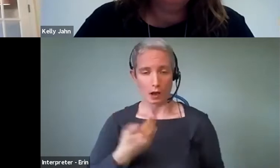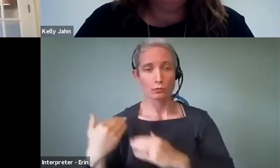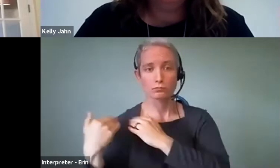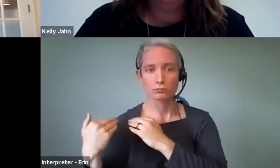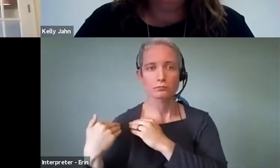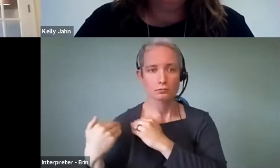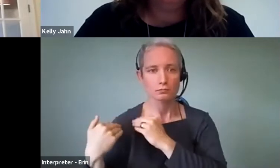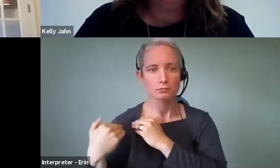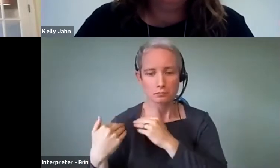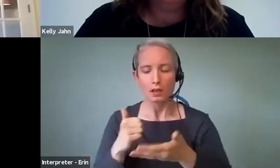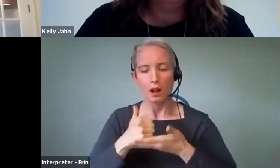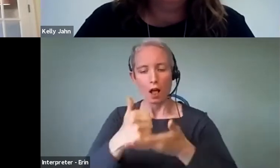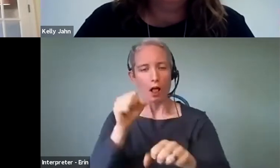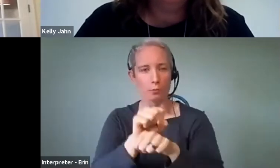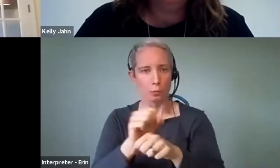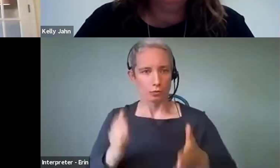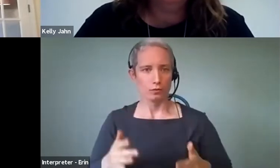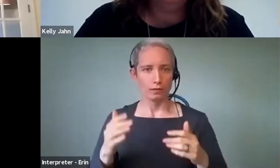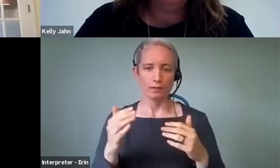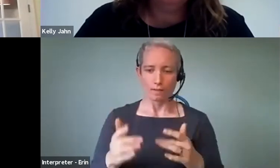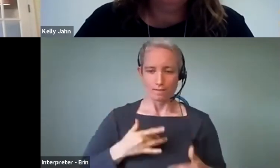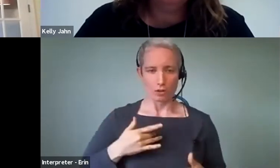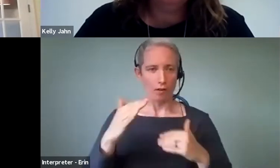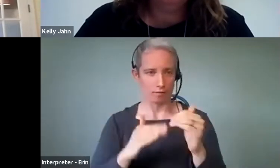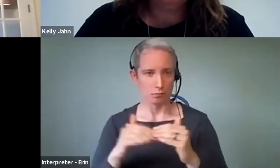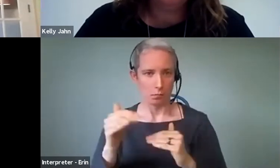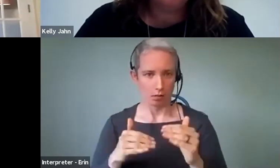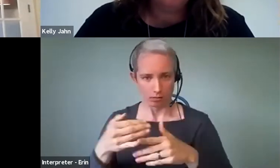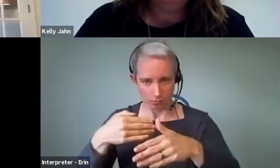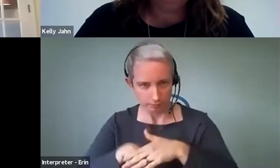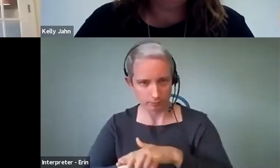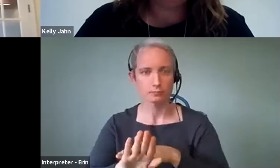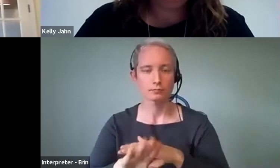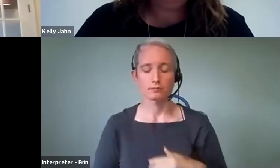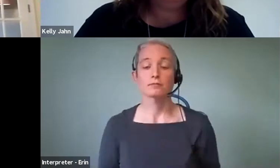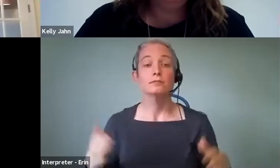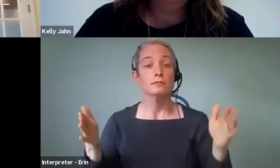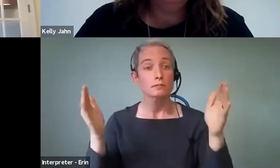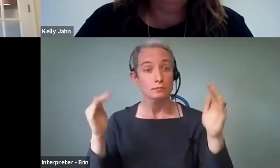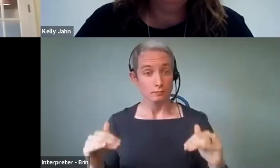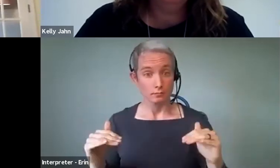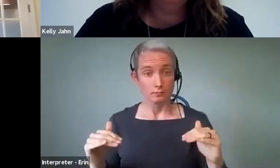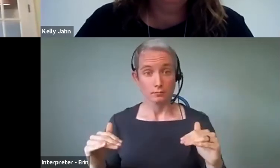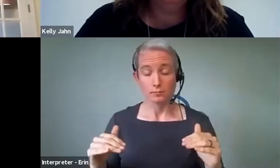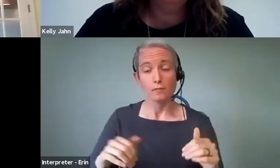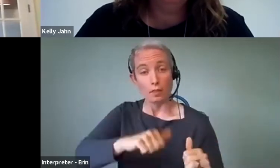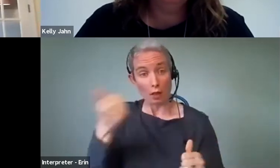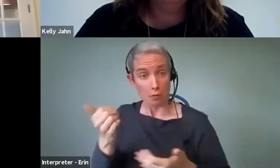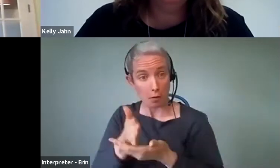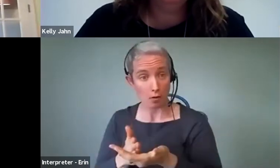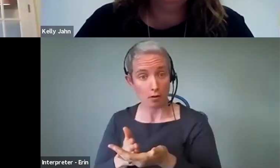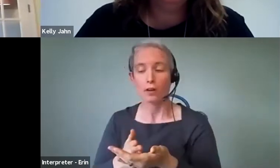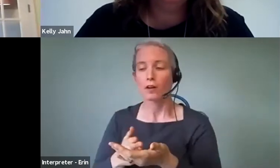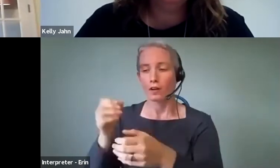to work in our facilities. The next step is so much on the employment and on the